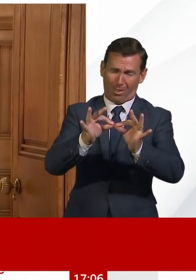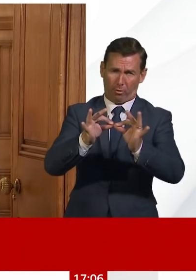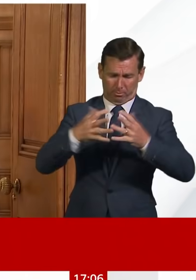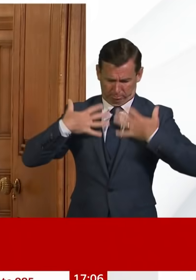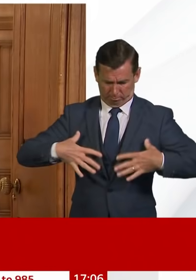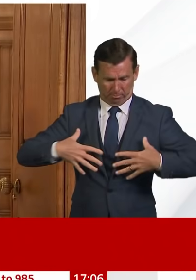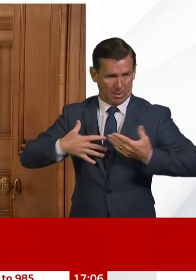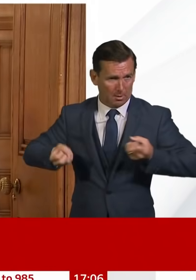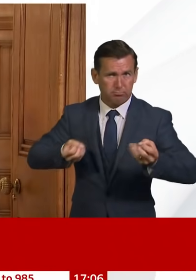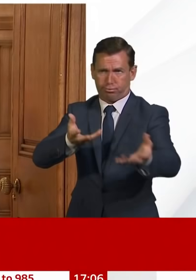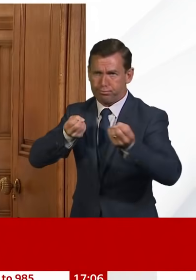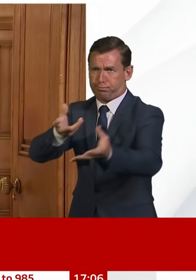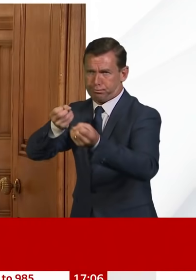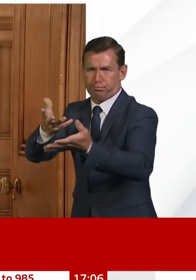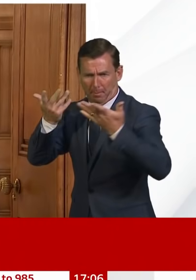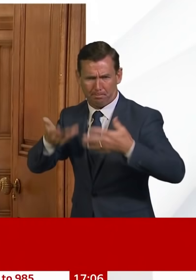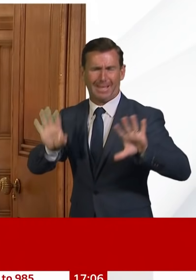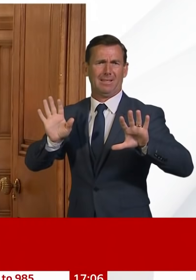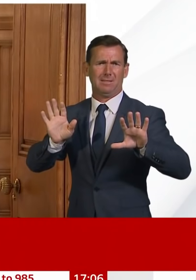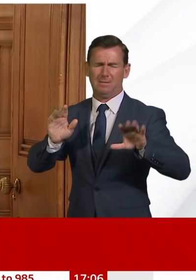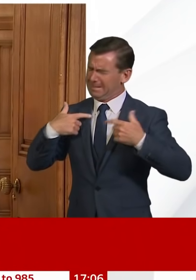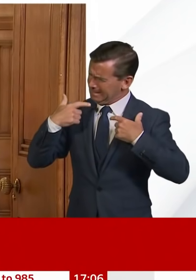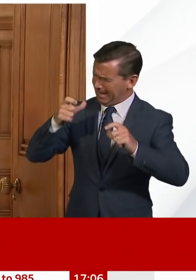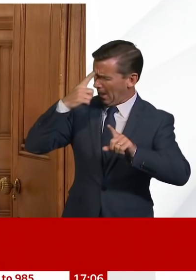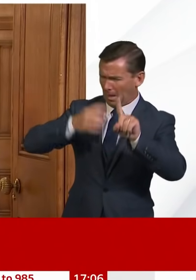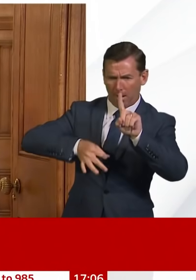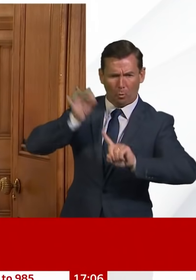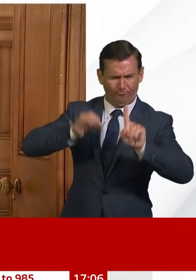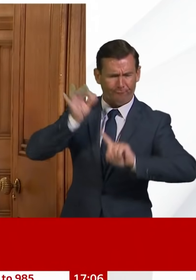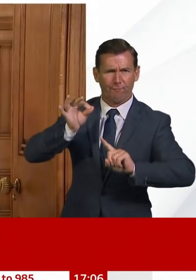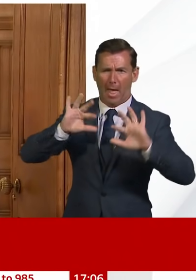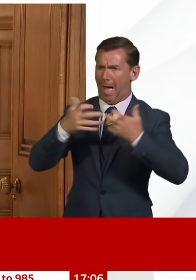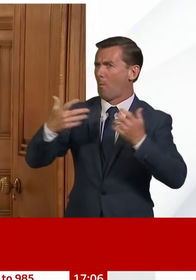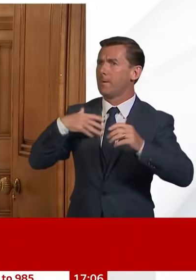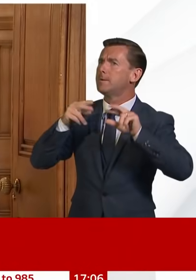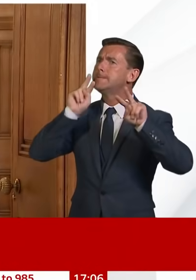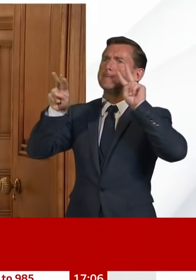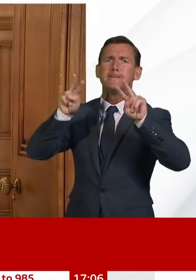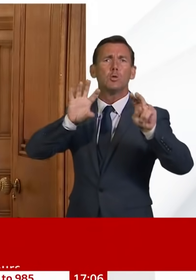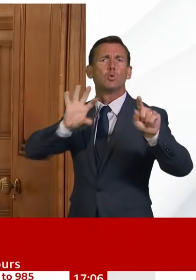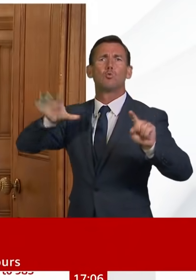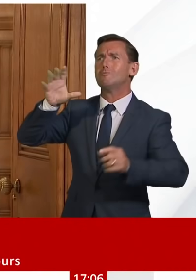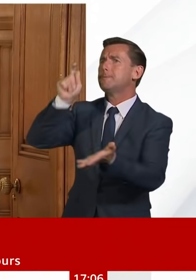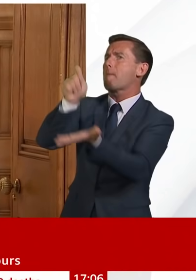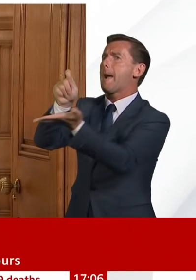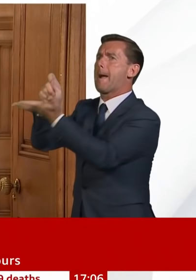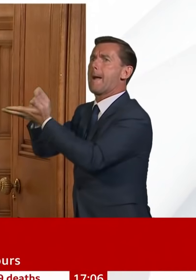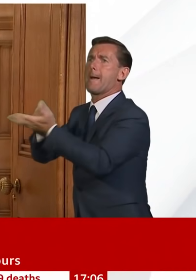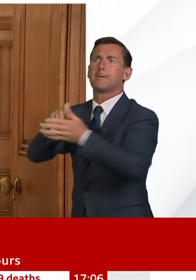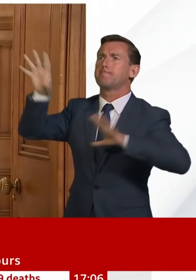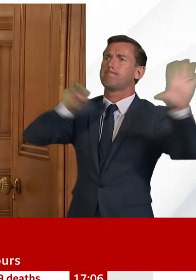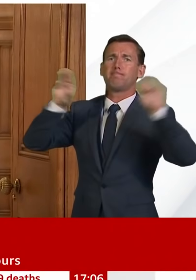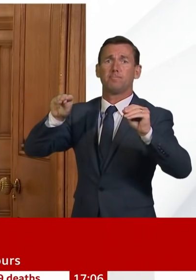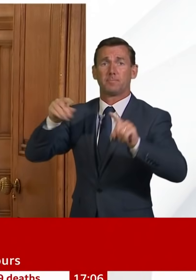constantly working to improve that delivery system, buying PPE from around the world and working to make more here at